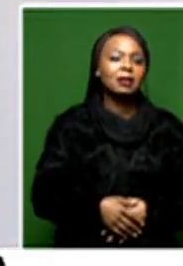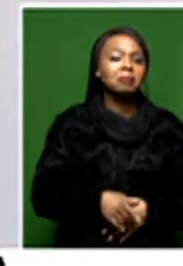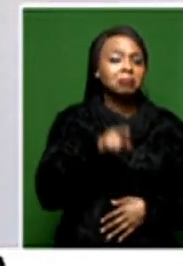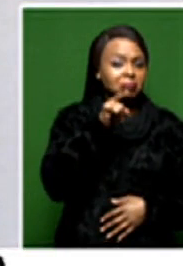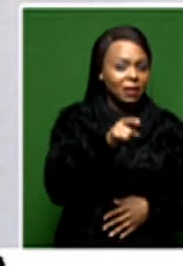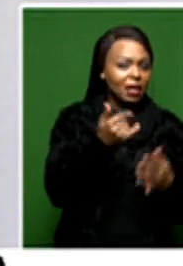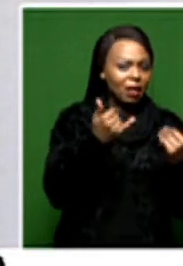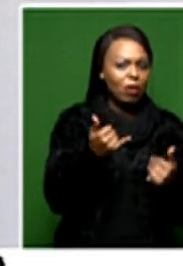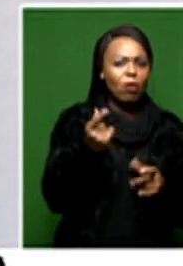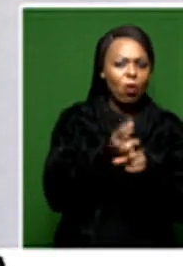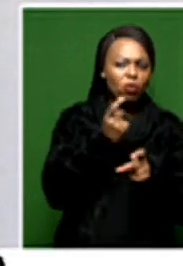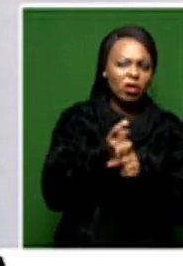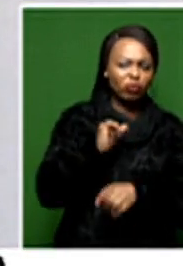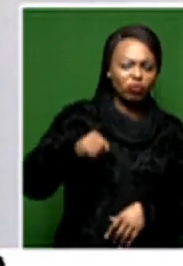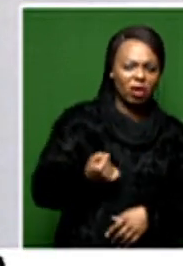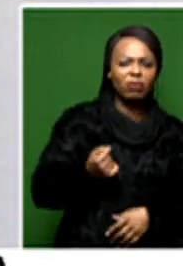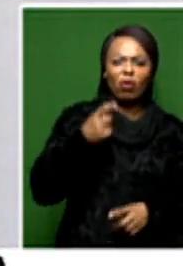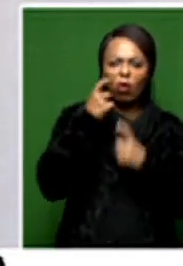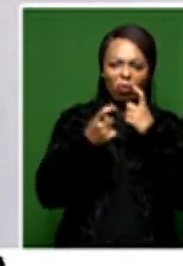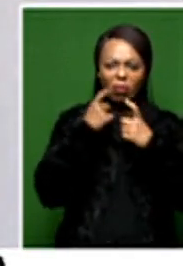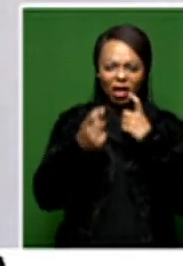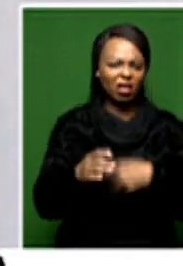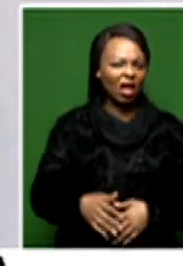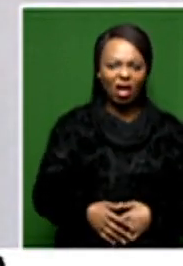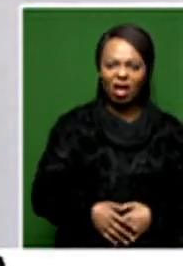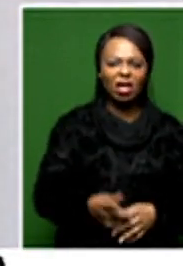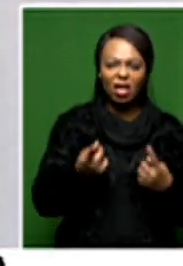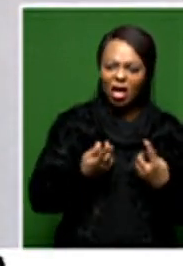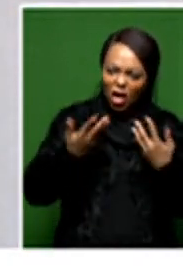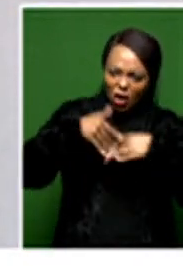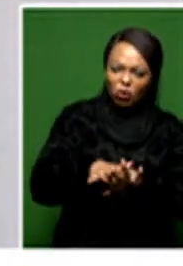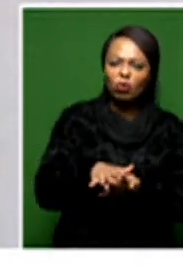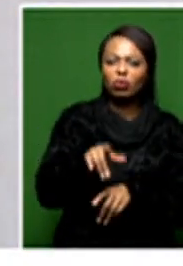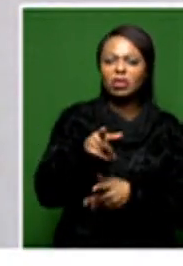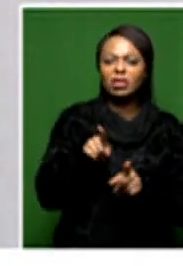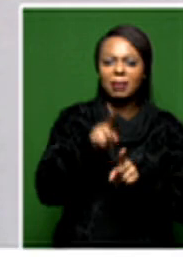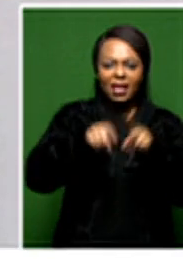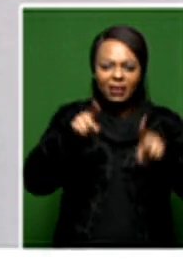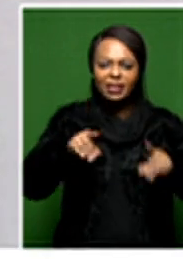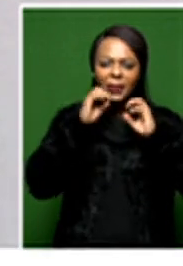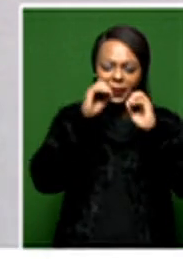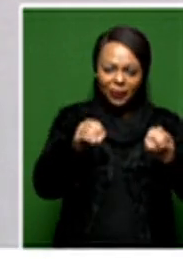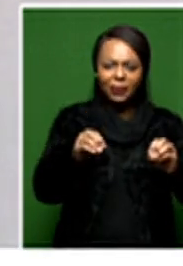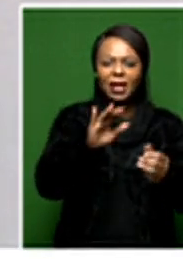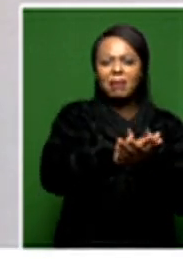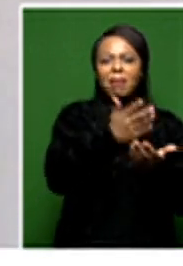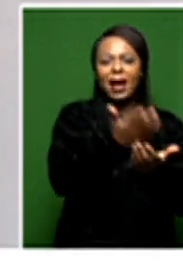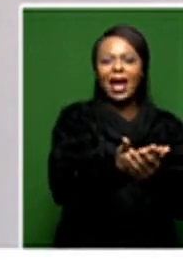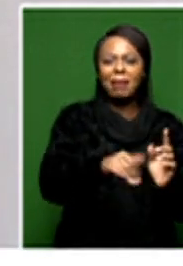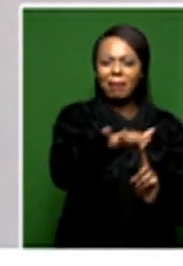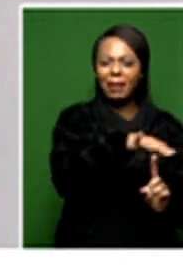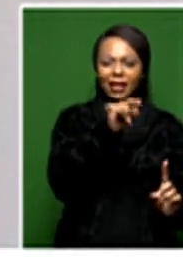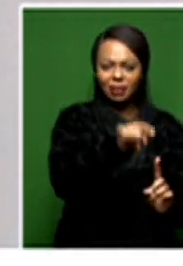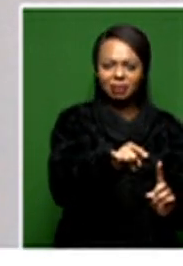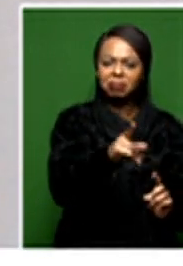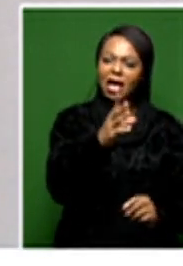and she always complains that there's not enough diversity and tasty things for her at the braai fire. So he said, why